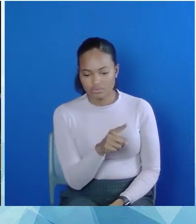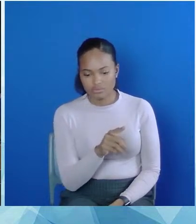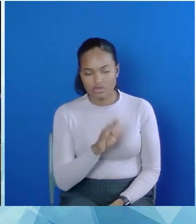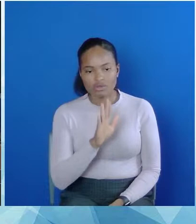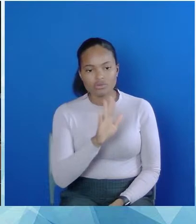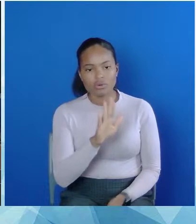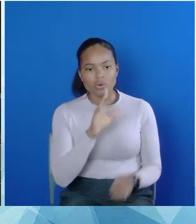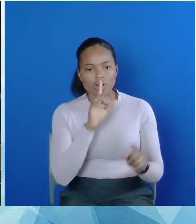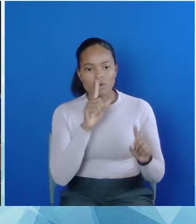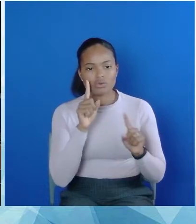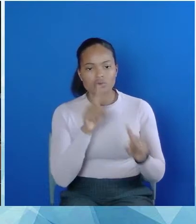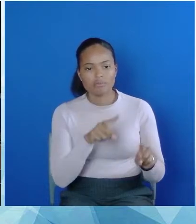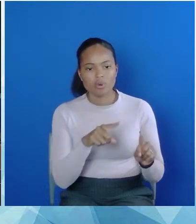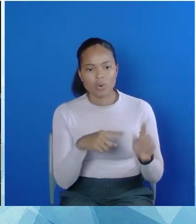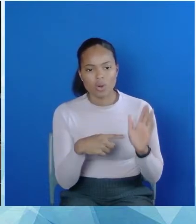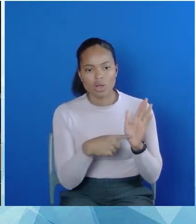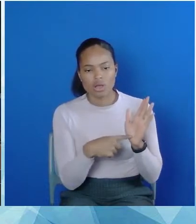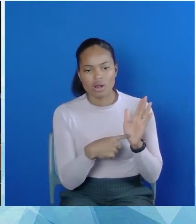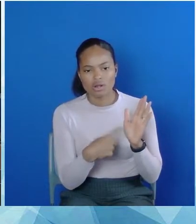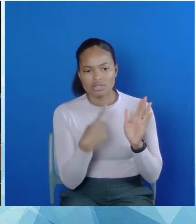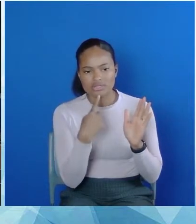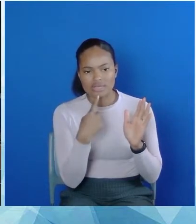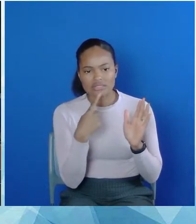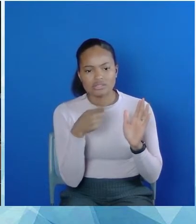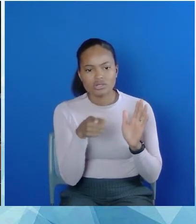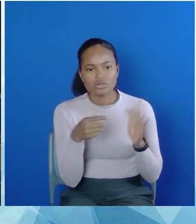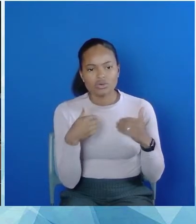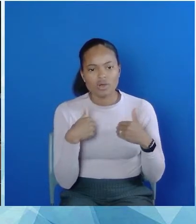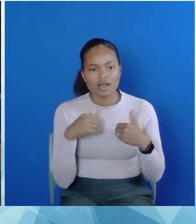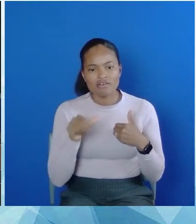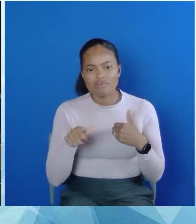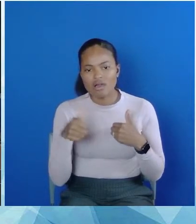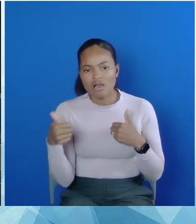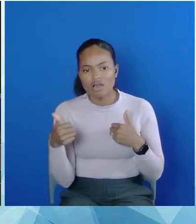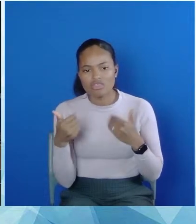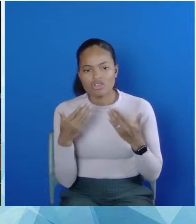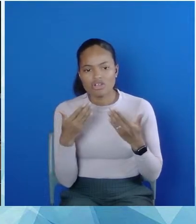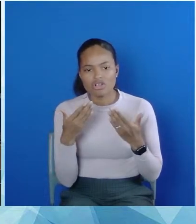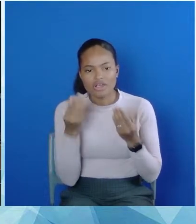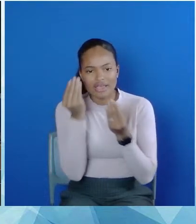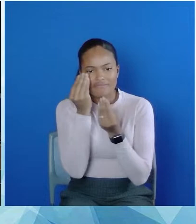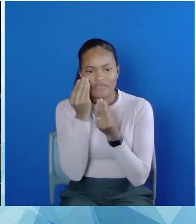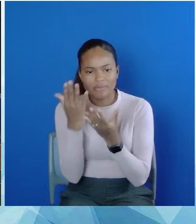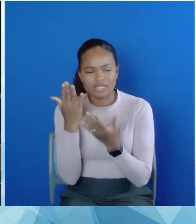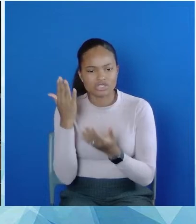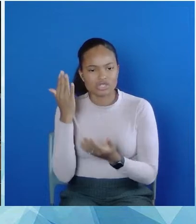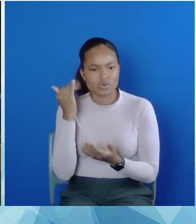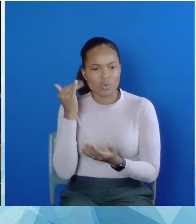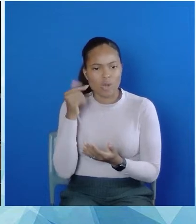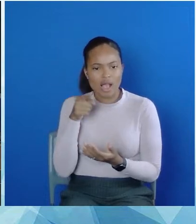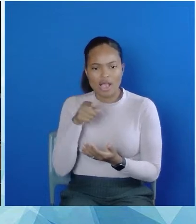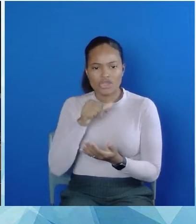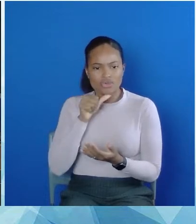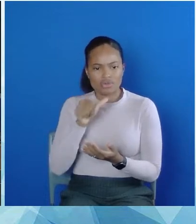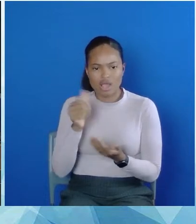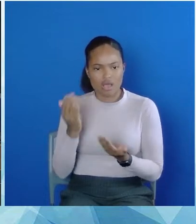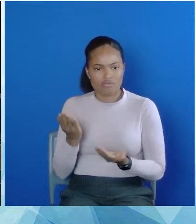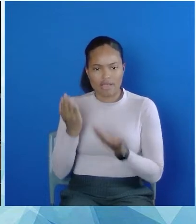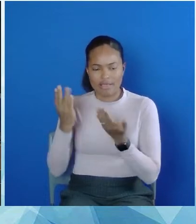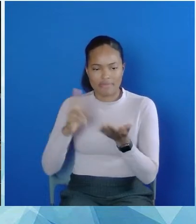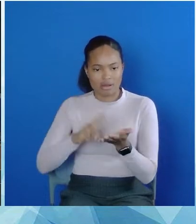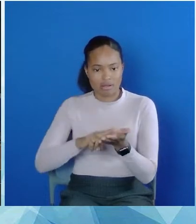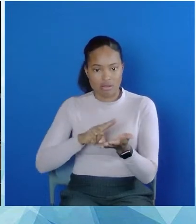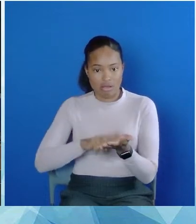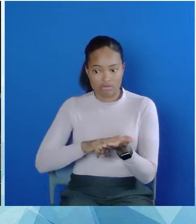report, you mentioned that you have other items in relationship to why you are not offering a contract. Would that be something if we should